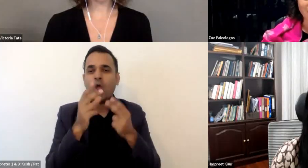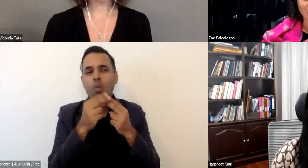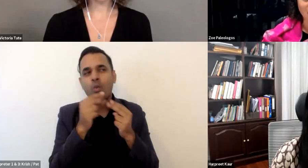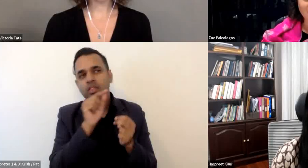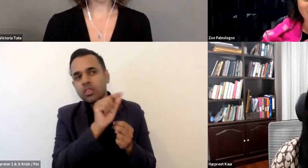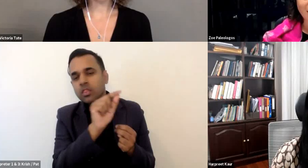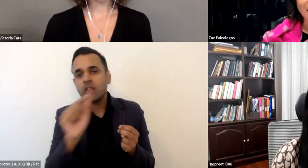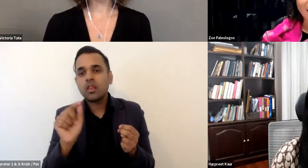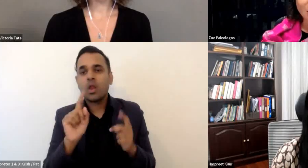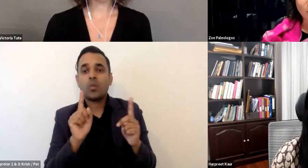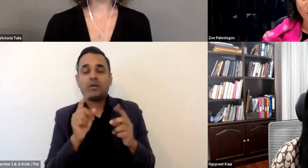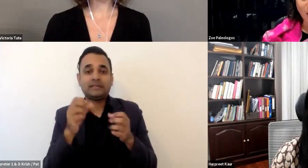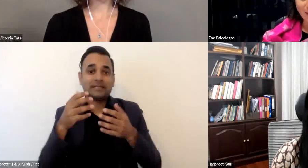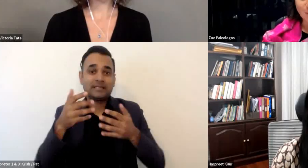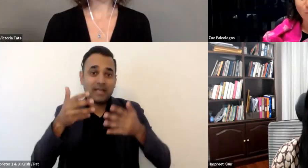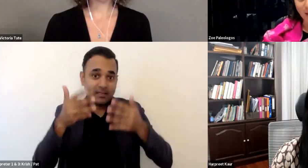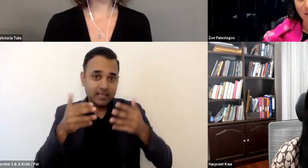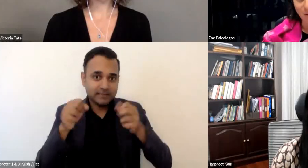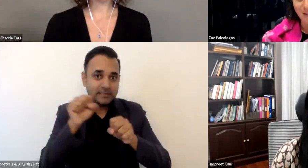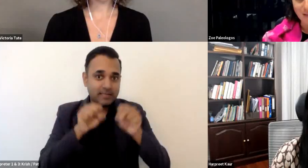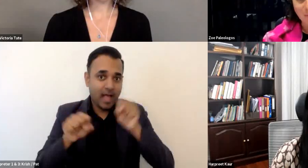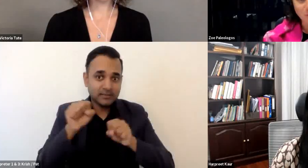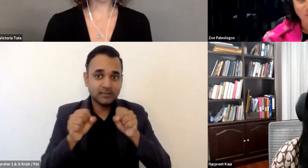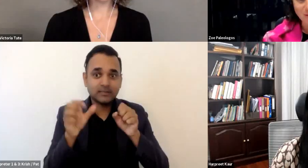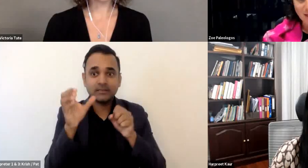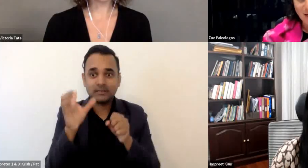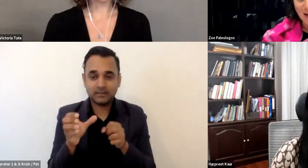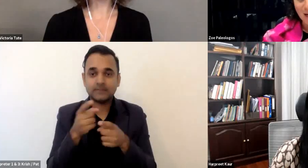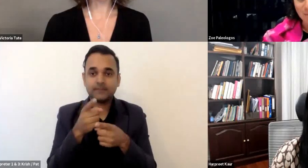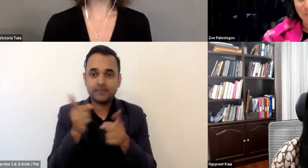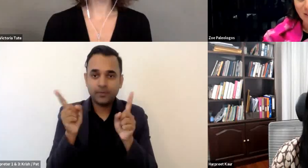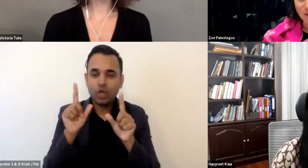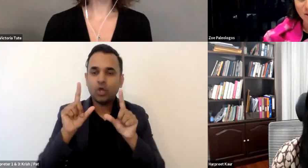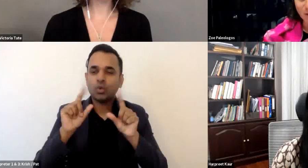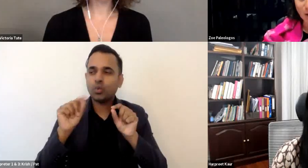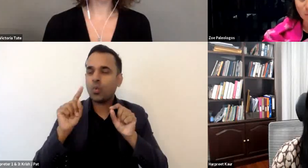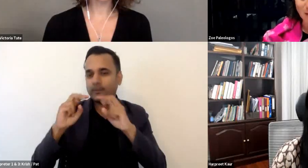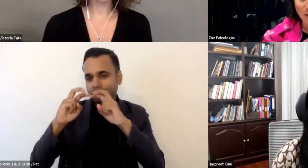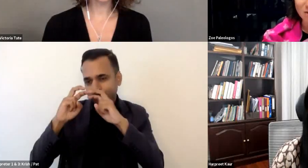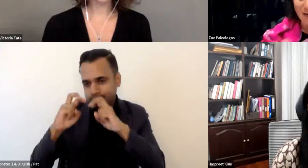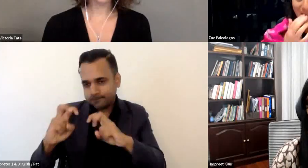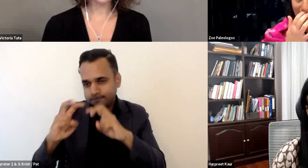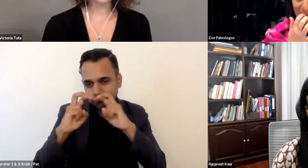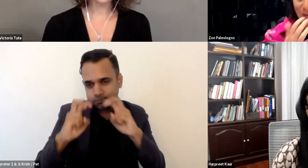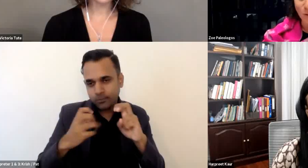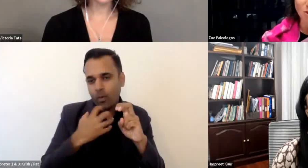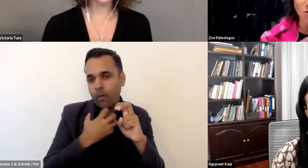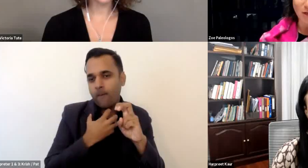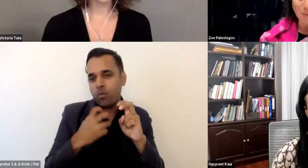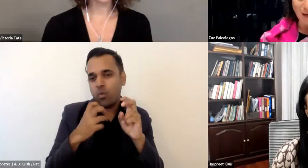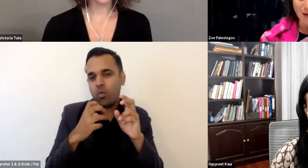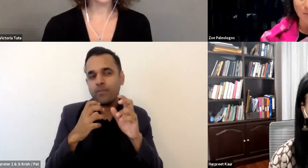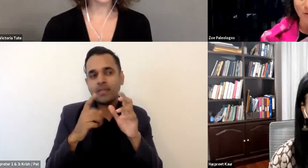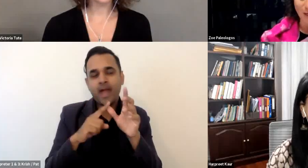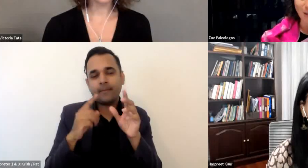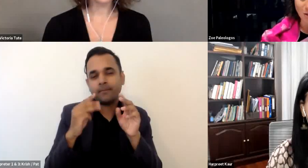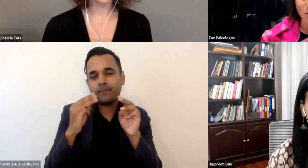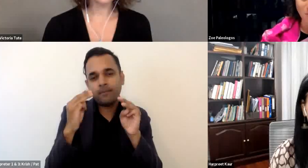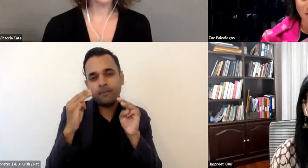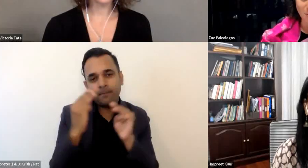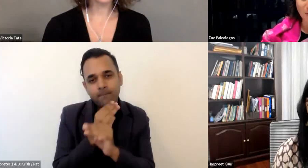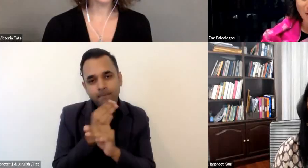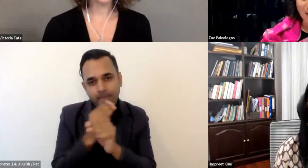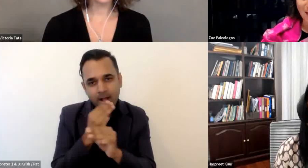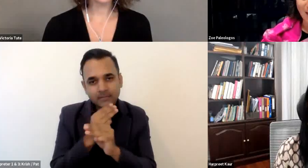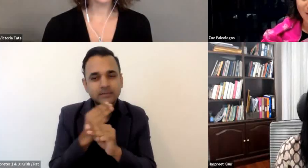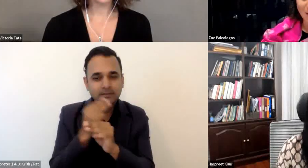AI decisions, to provide some practical examples to help illustrate exactly what you're talking about, Harpreet, in